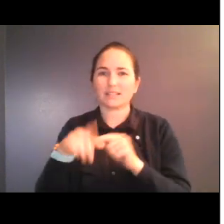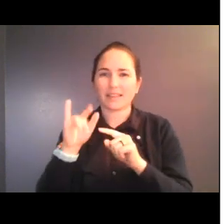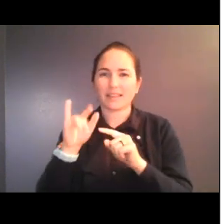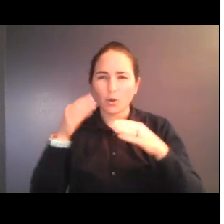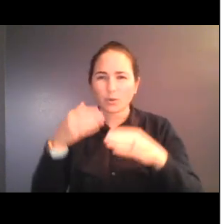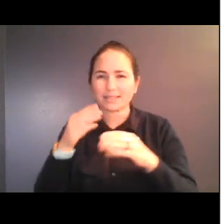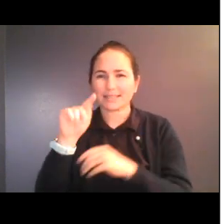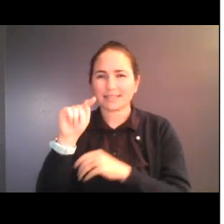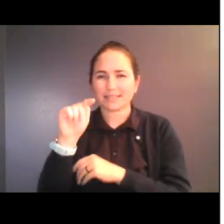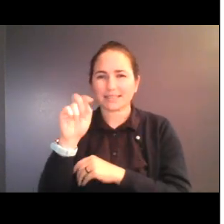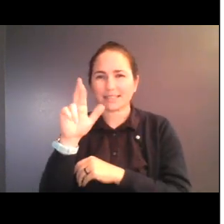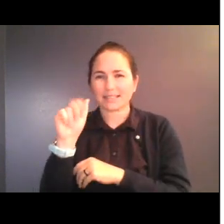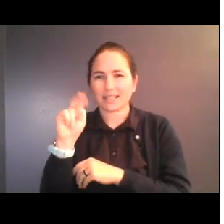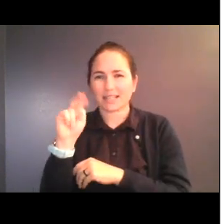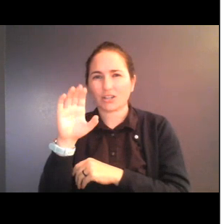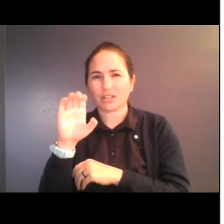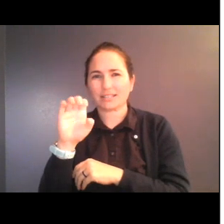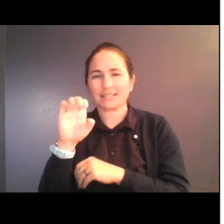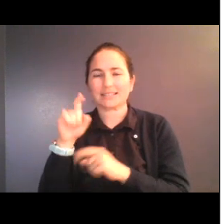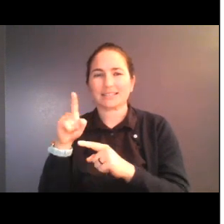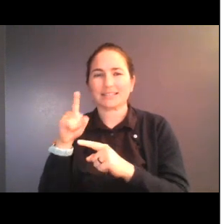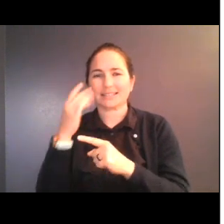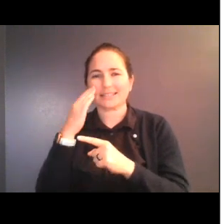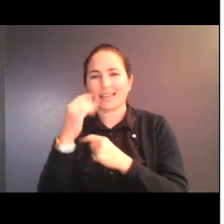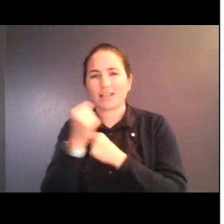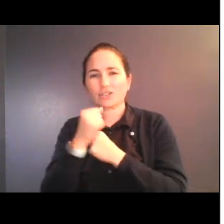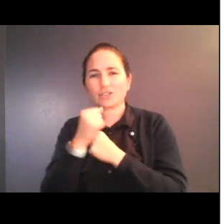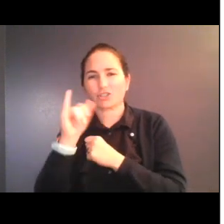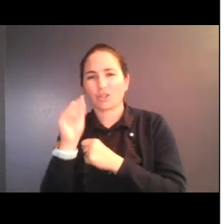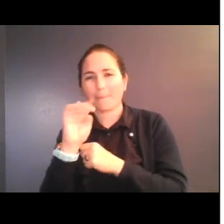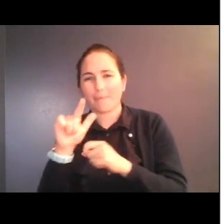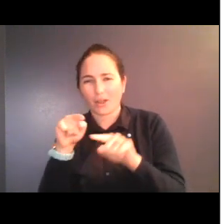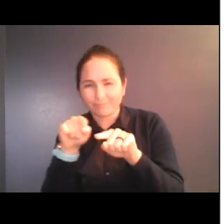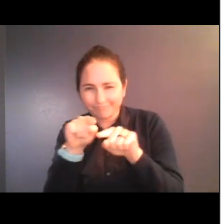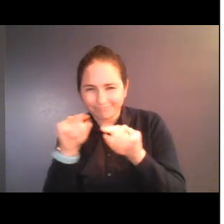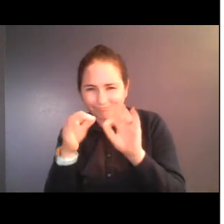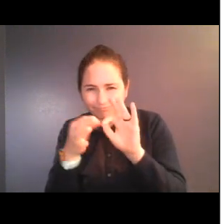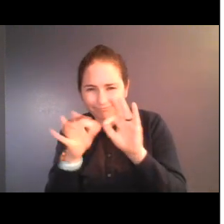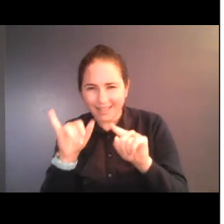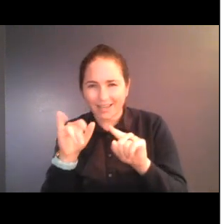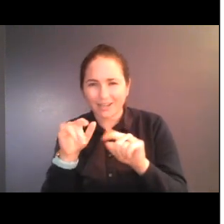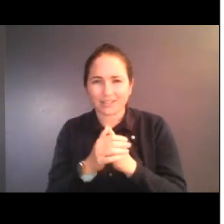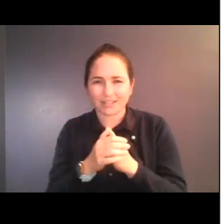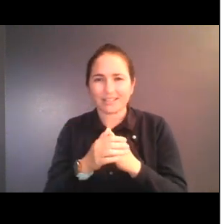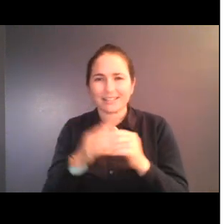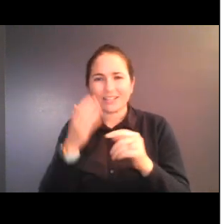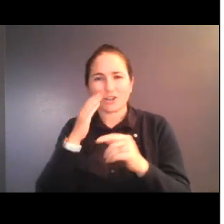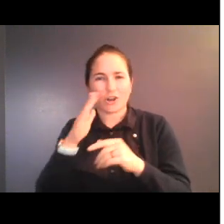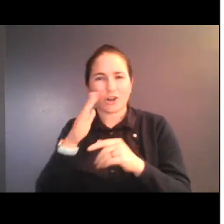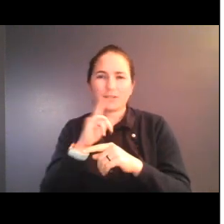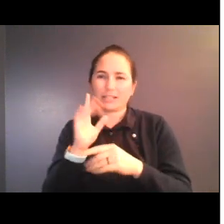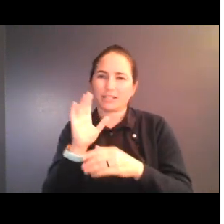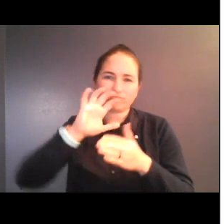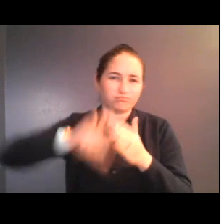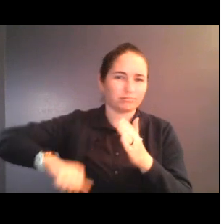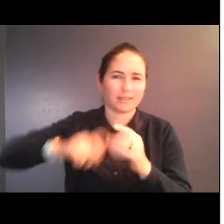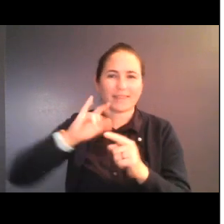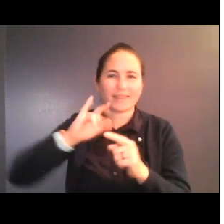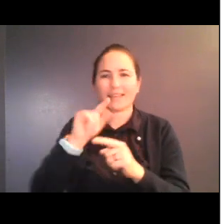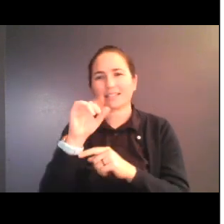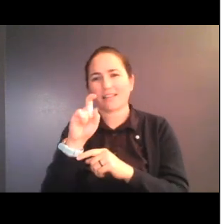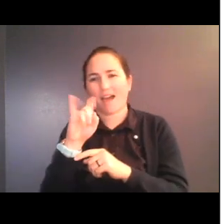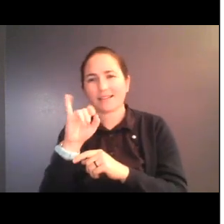Terrence hugged Jamal, taking down toxic masculinity and white supremacy in one fell swoop. So this gets to a little bit of what Betsy was